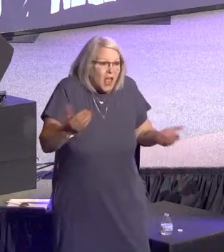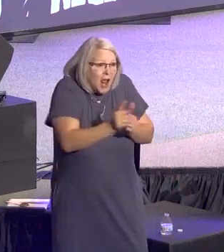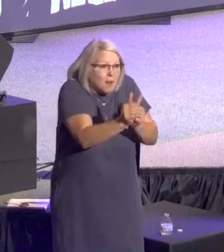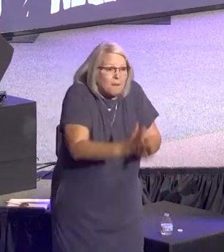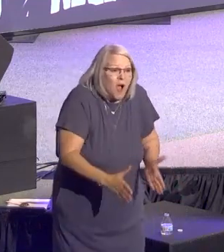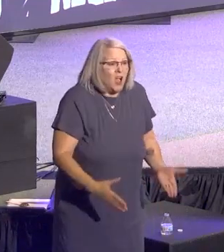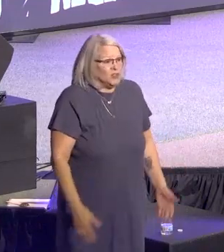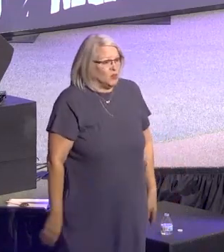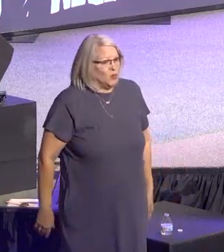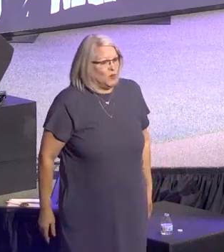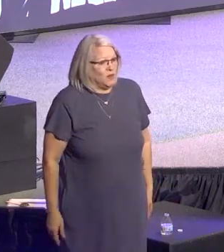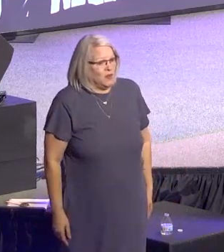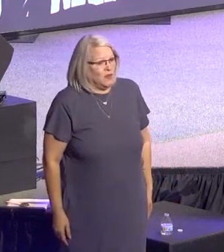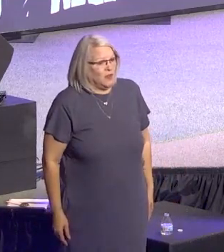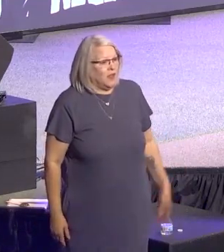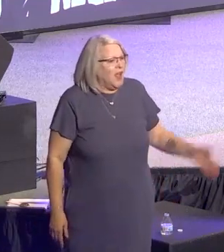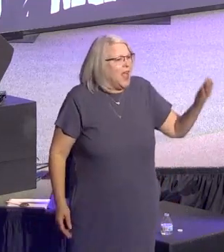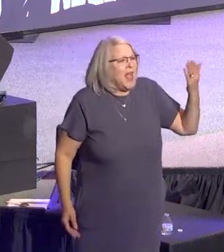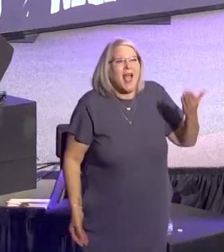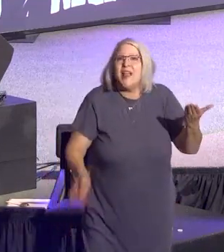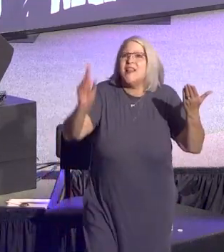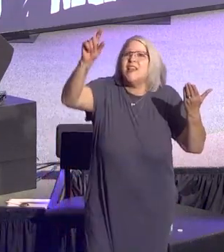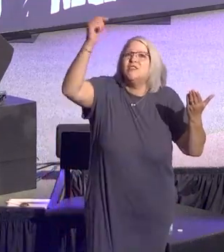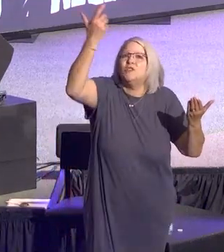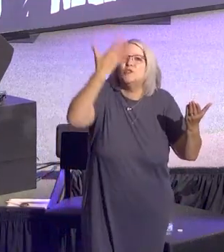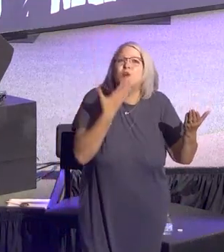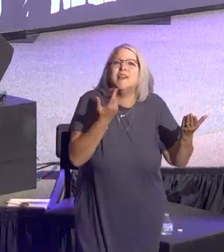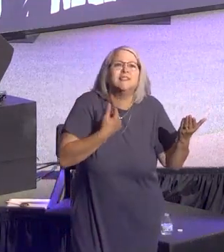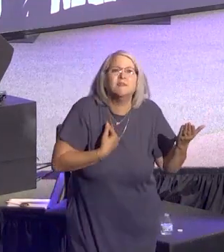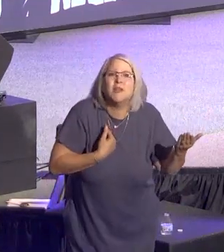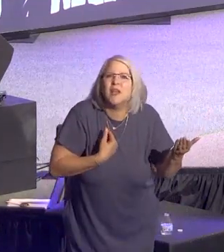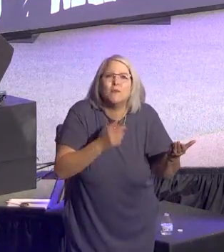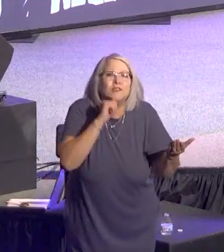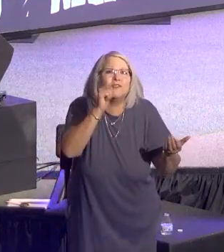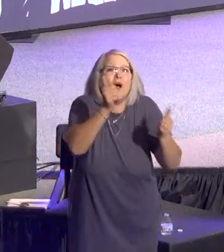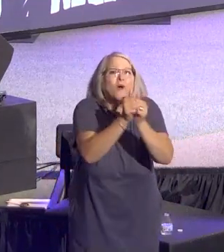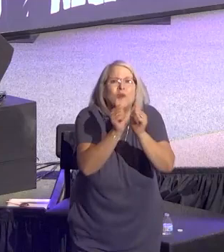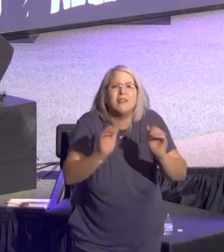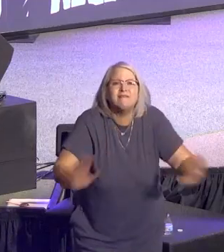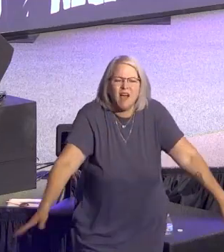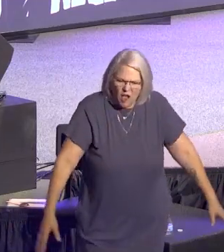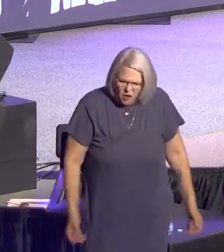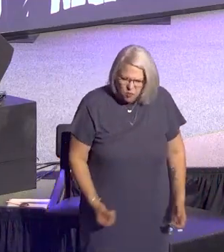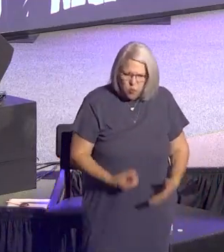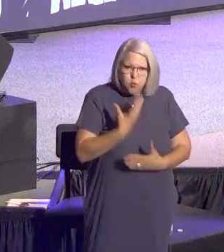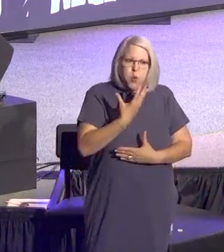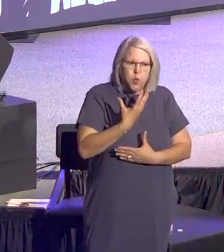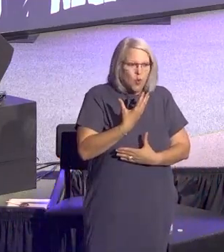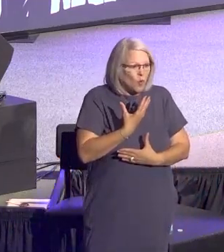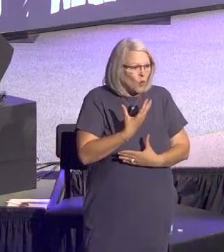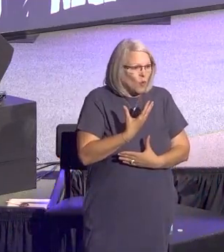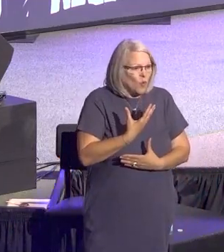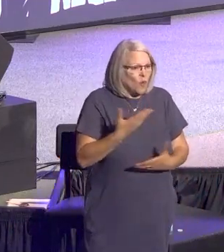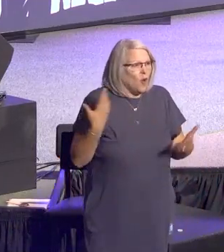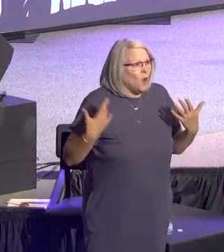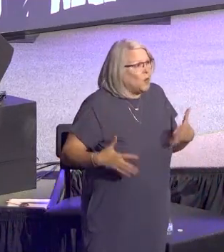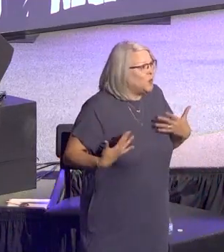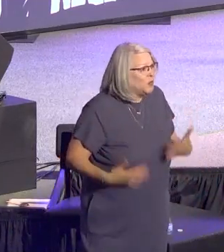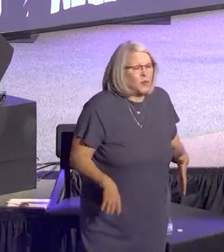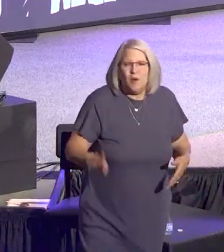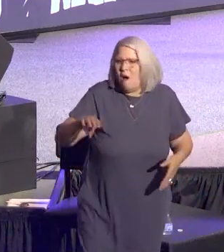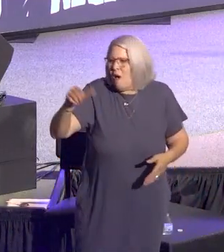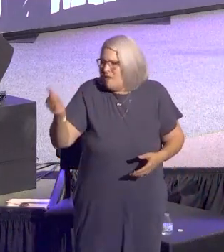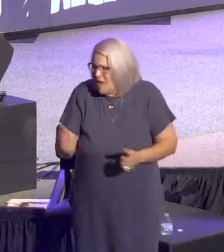apostle. And his grace to me was not without effect. No, I worked harder than all of them, all the